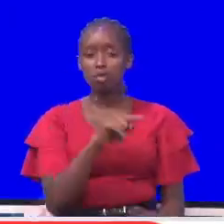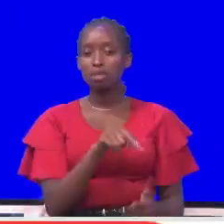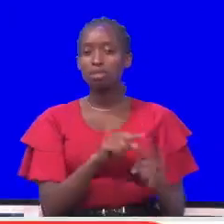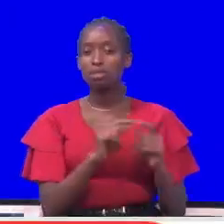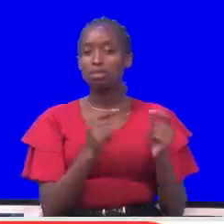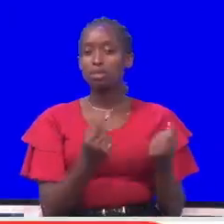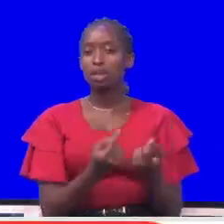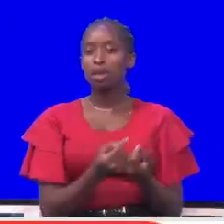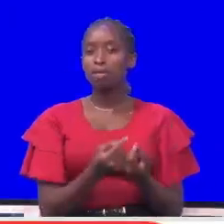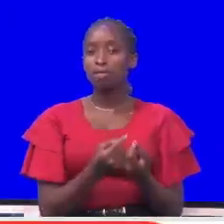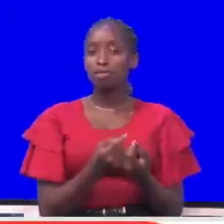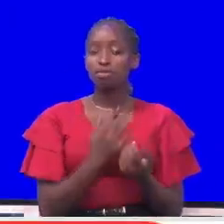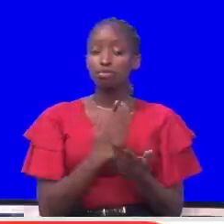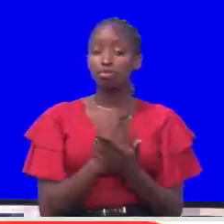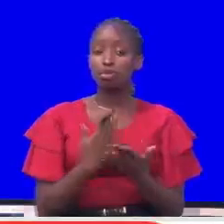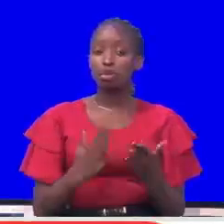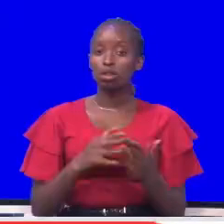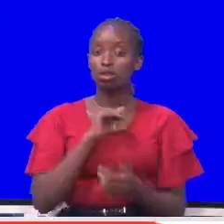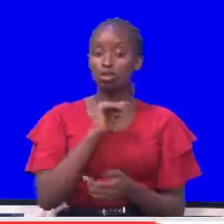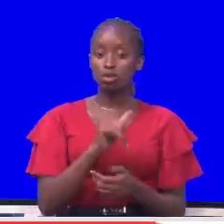is a relay team, it's not an individual,